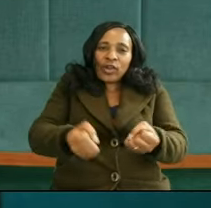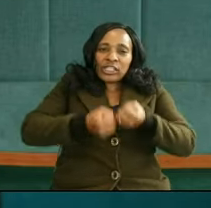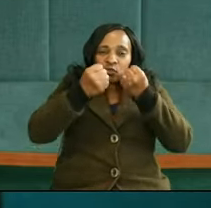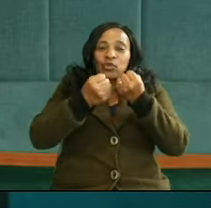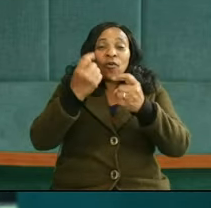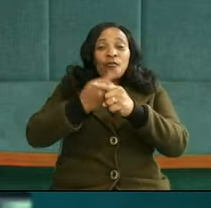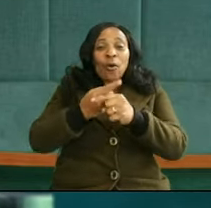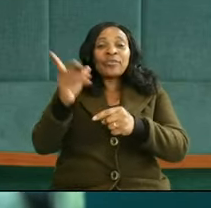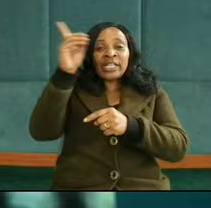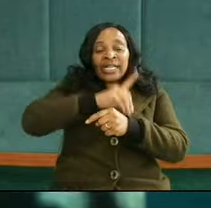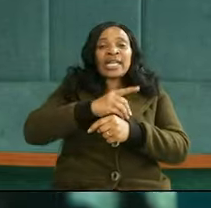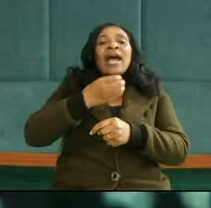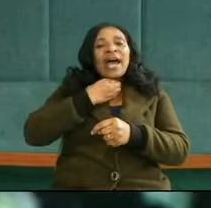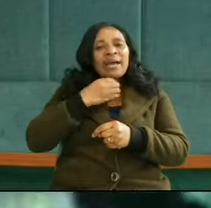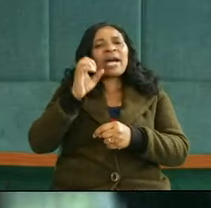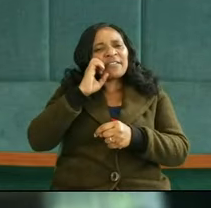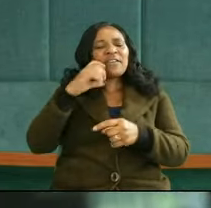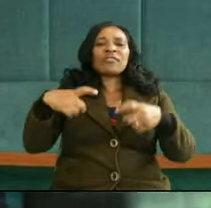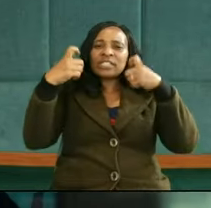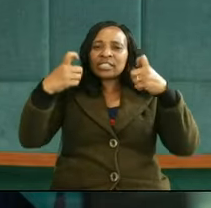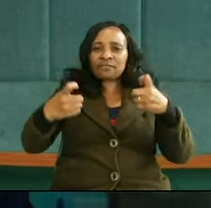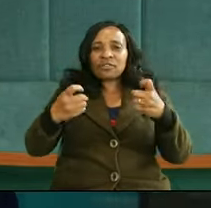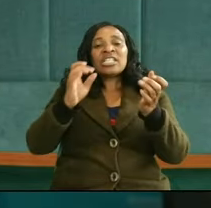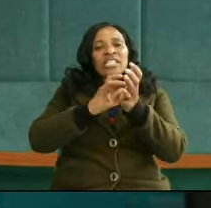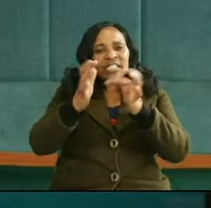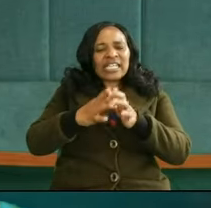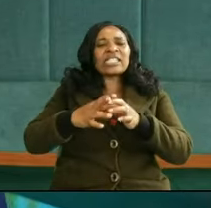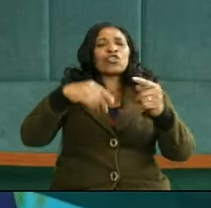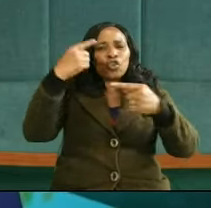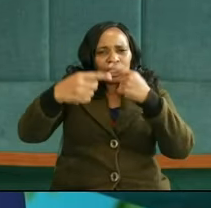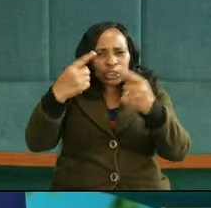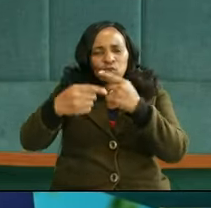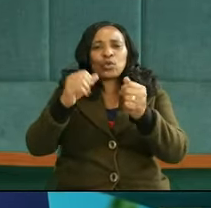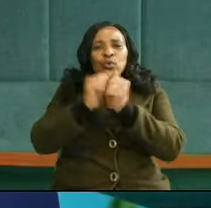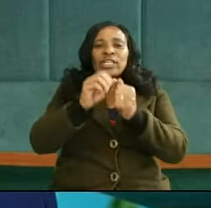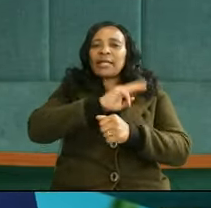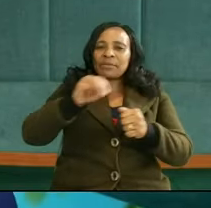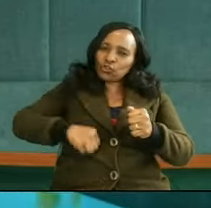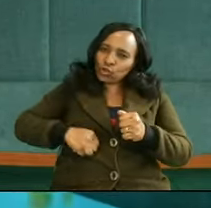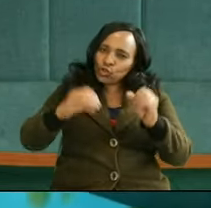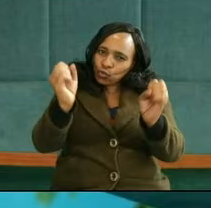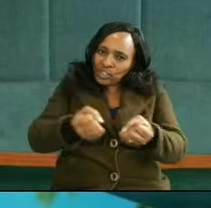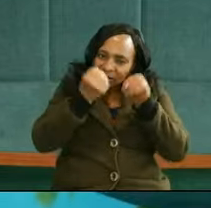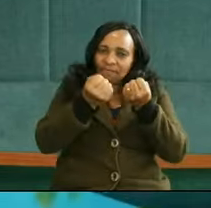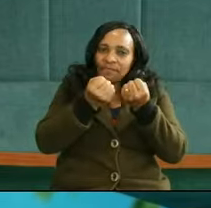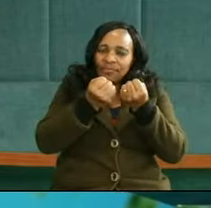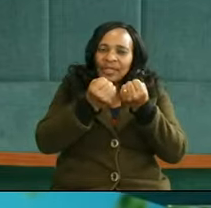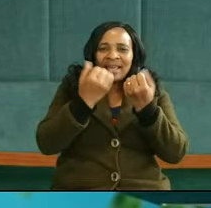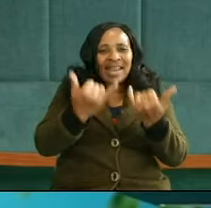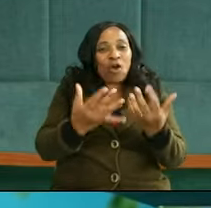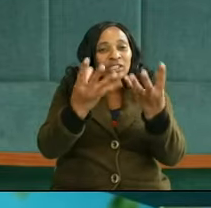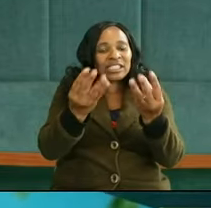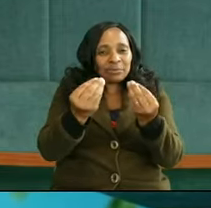Adam and Eve fell in sin, he is on that mission to rescue you and me. And his plan is simple, to believe in the